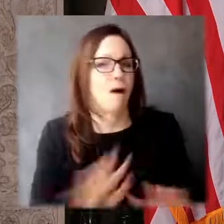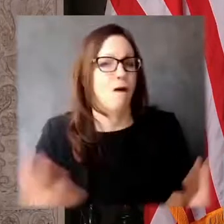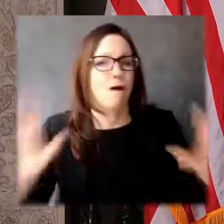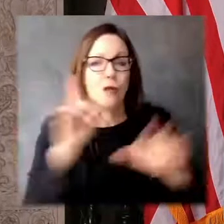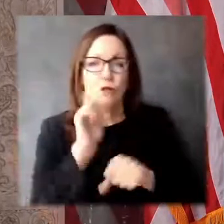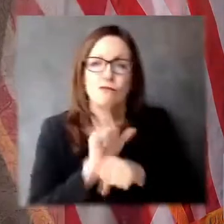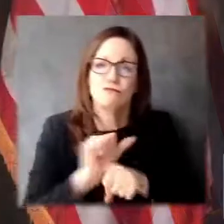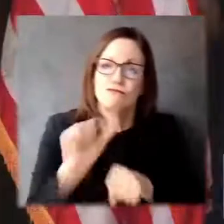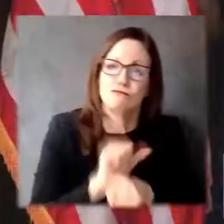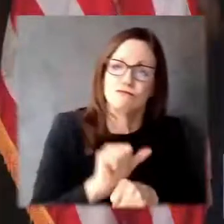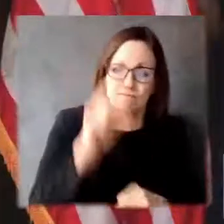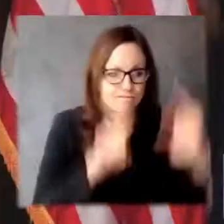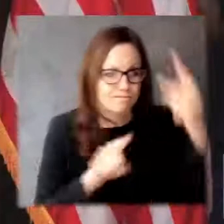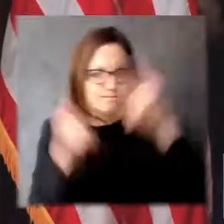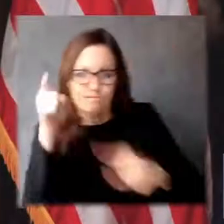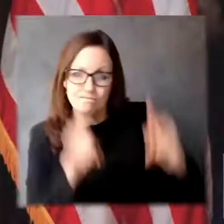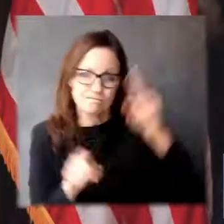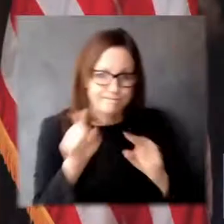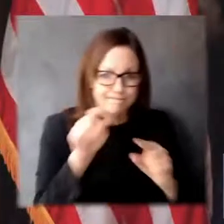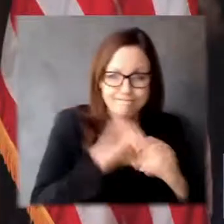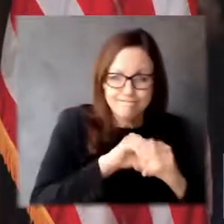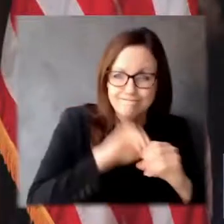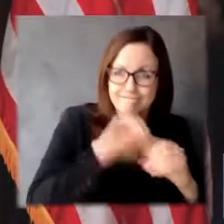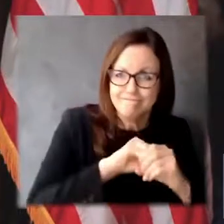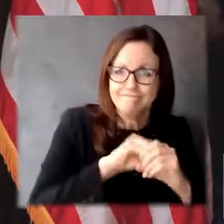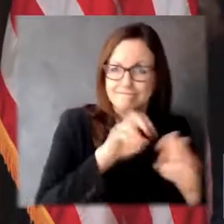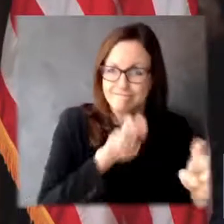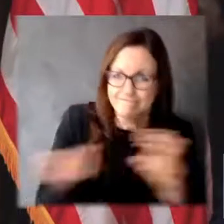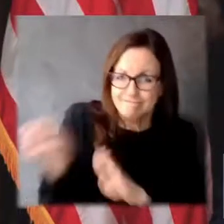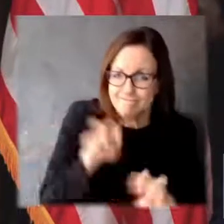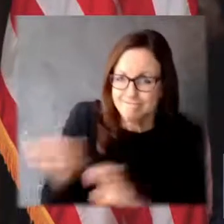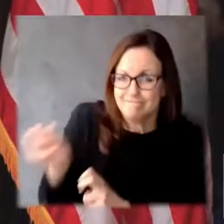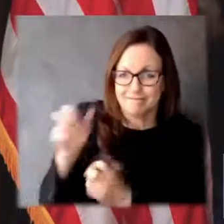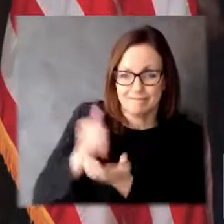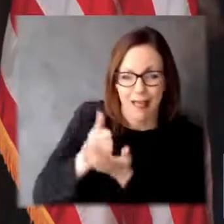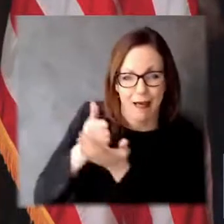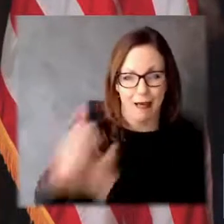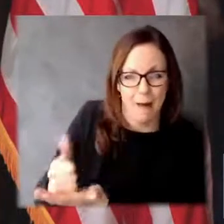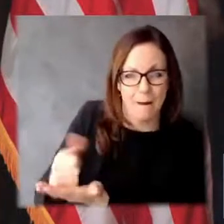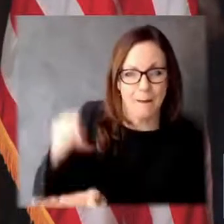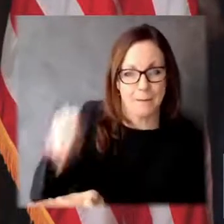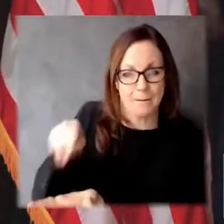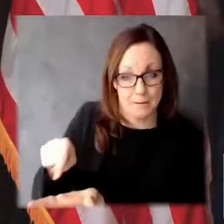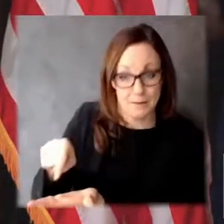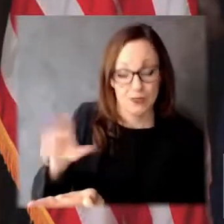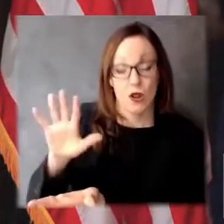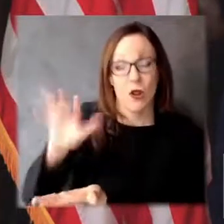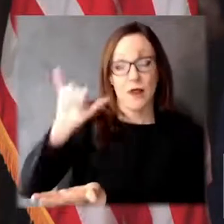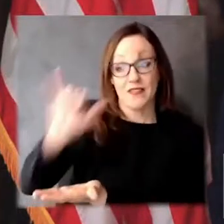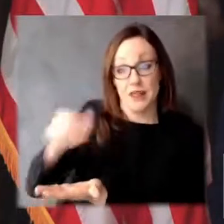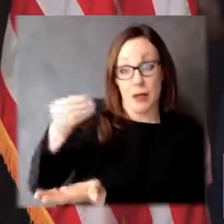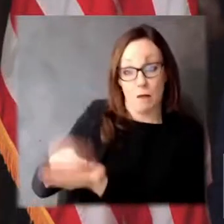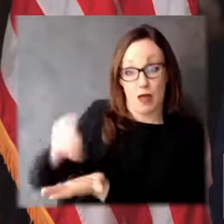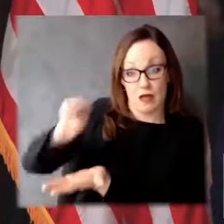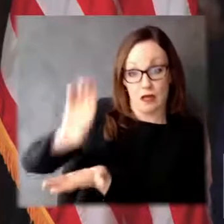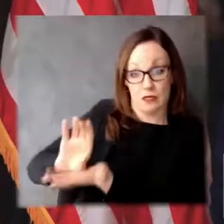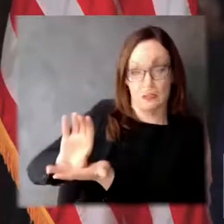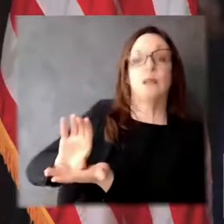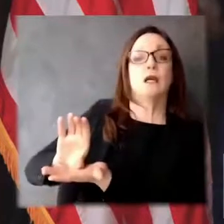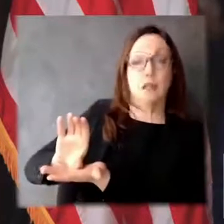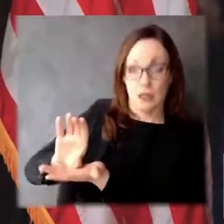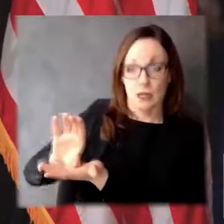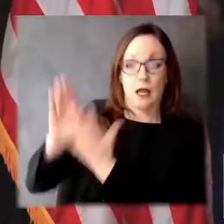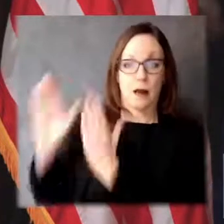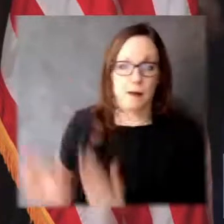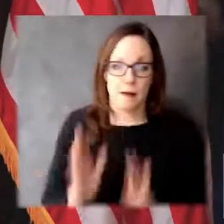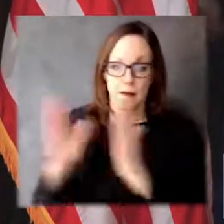recovery. We made some tough choices these past few months, but because of the financial position our state is in,